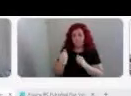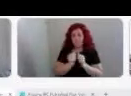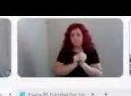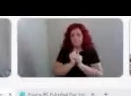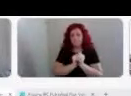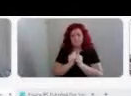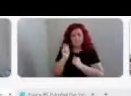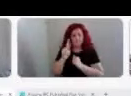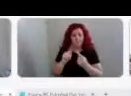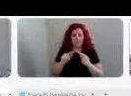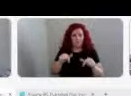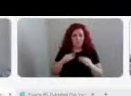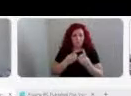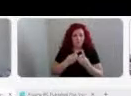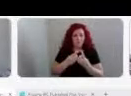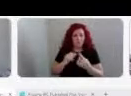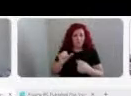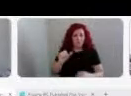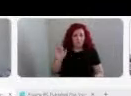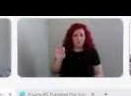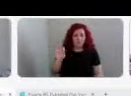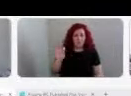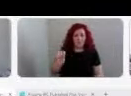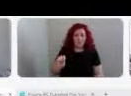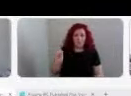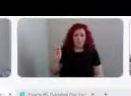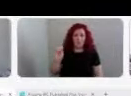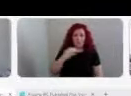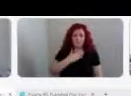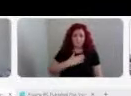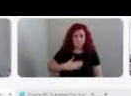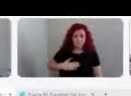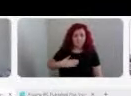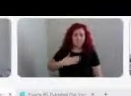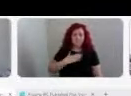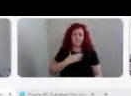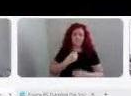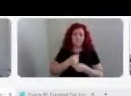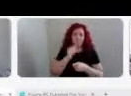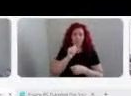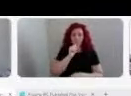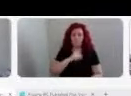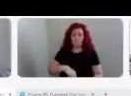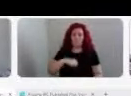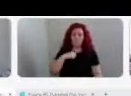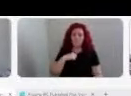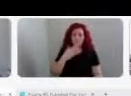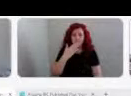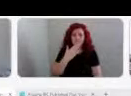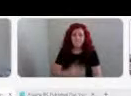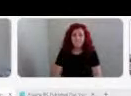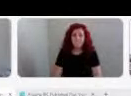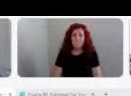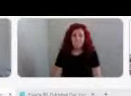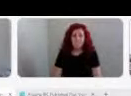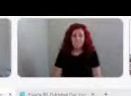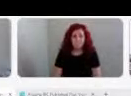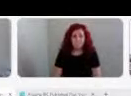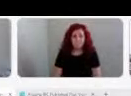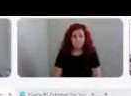into our districts such as 9.0 please make arizona proud thank you